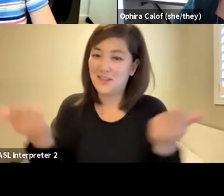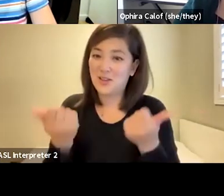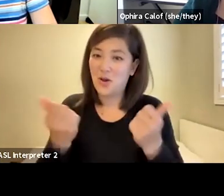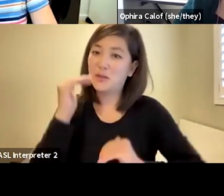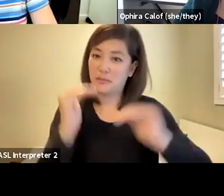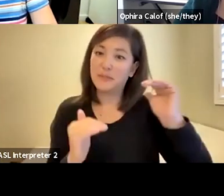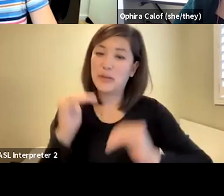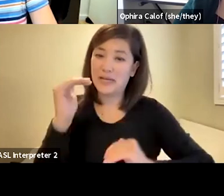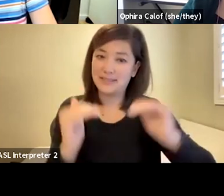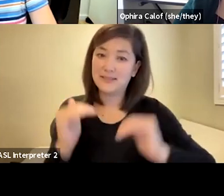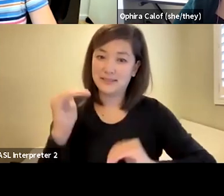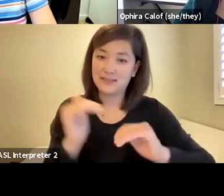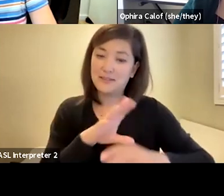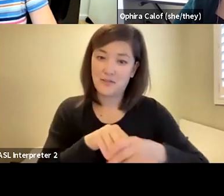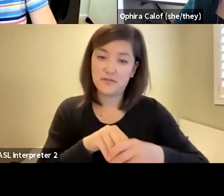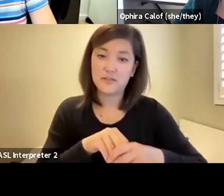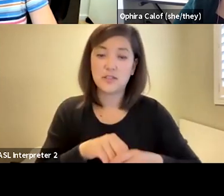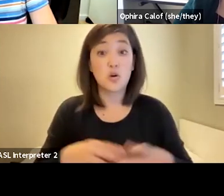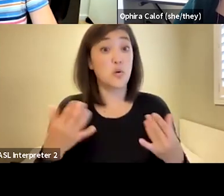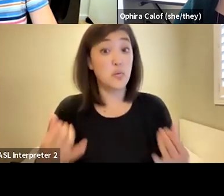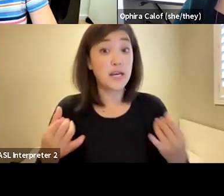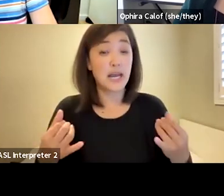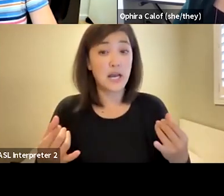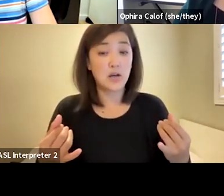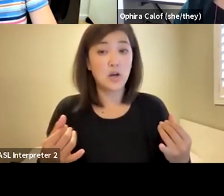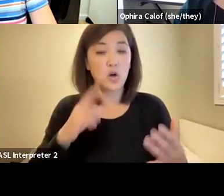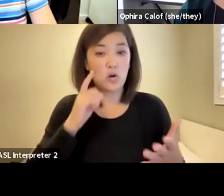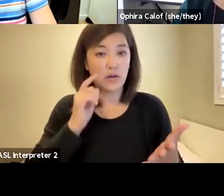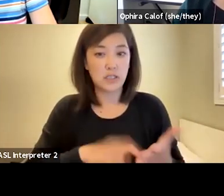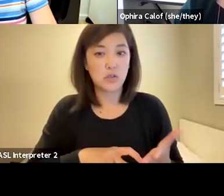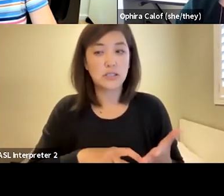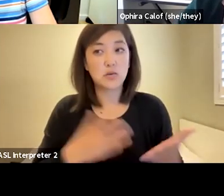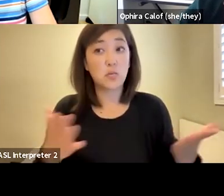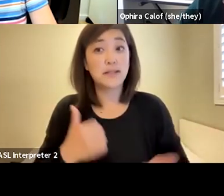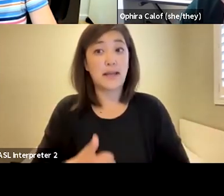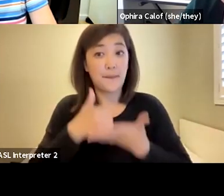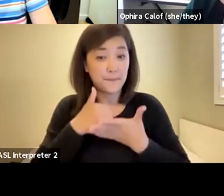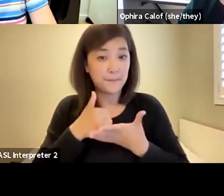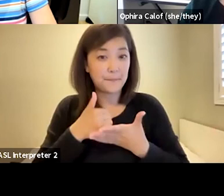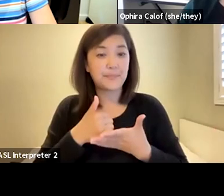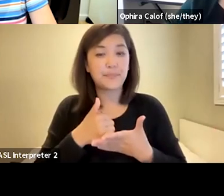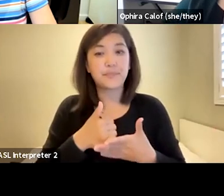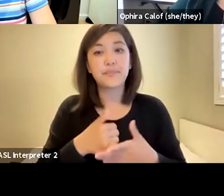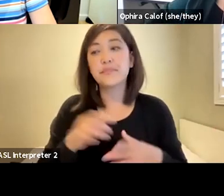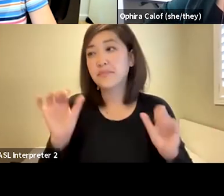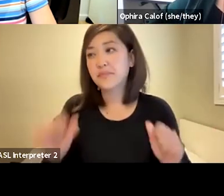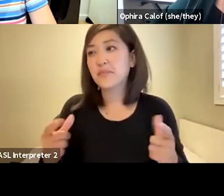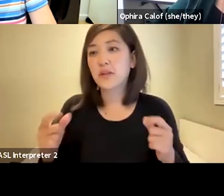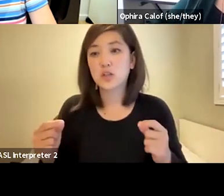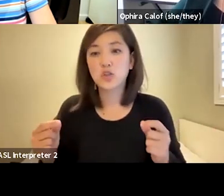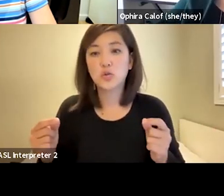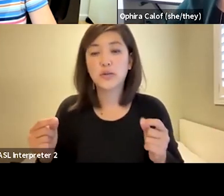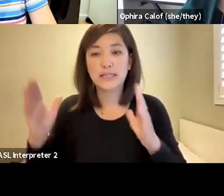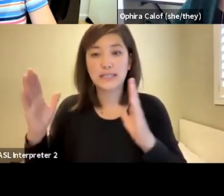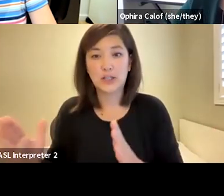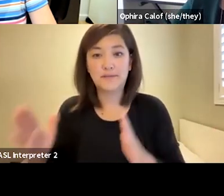balance overall. Currently these days I've found though that what helps is if you deal, like, I guess, like, in shifts. So right now I'm